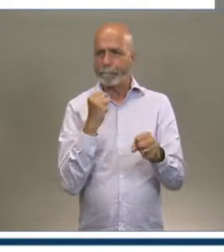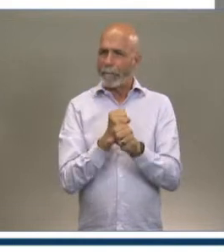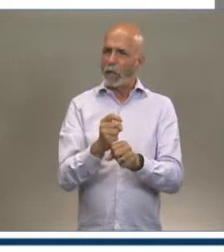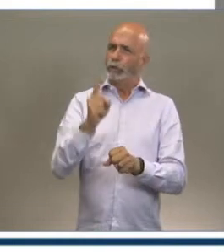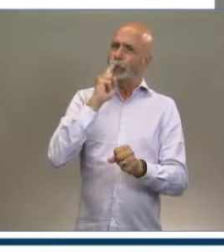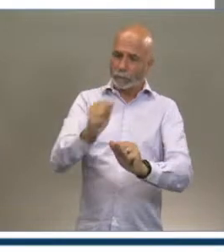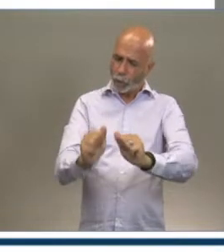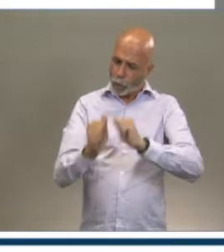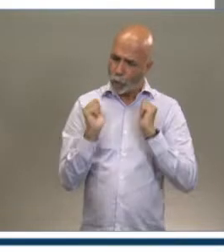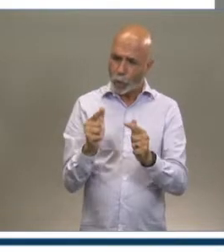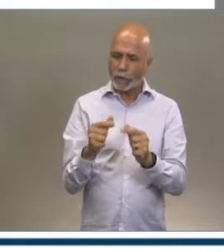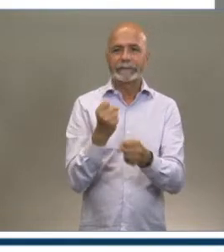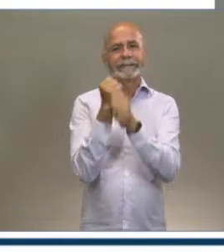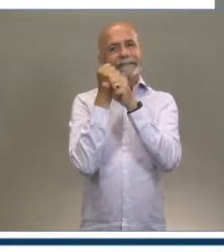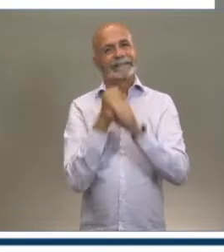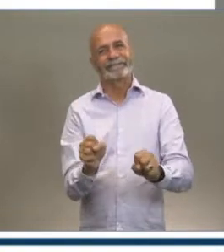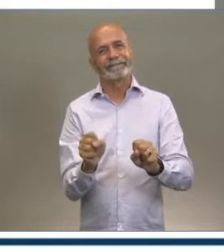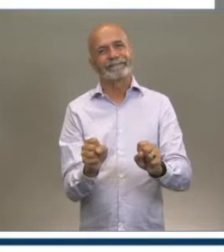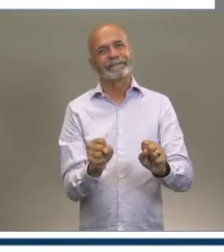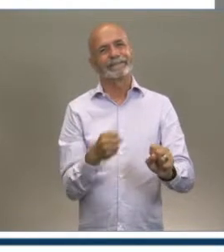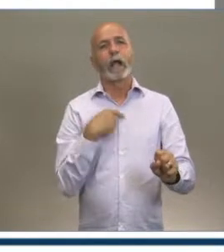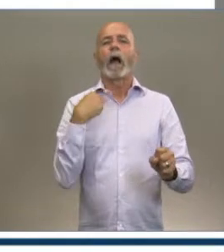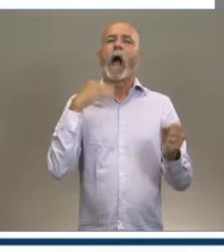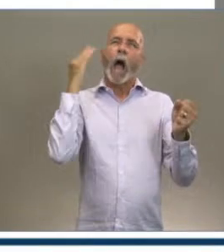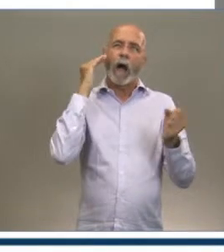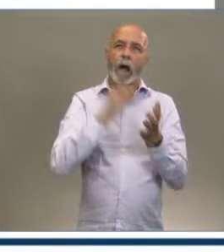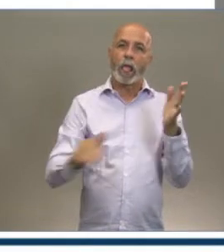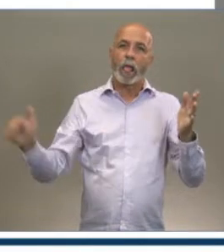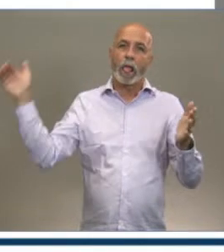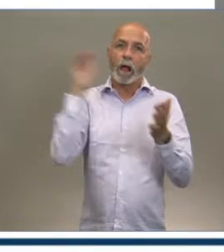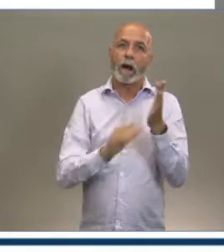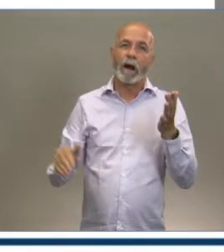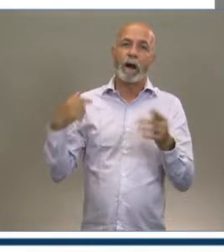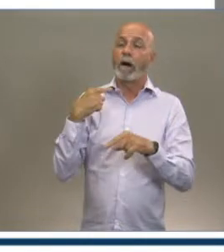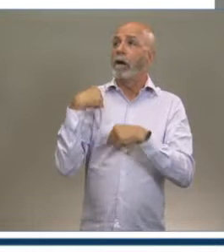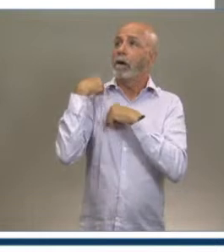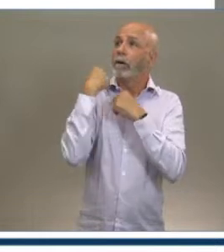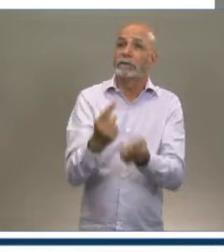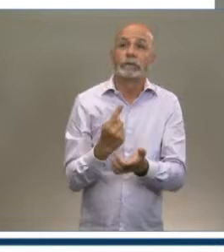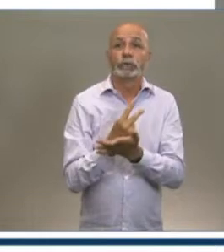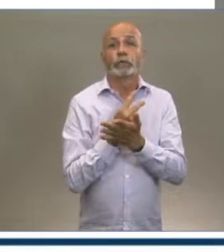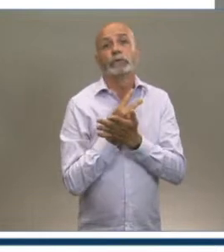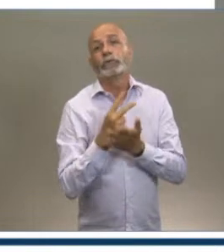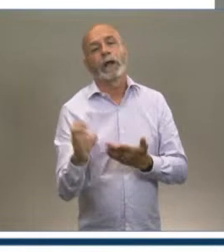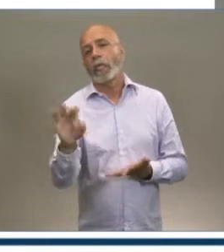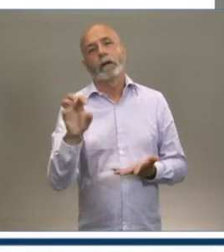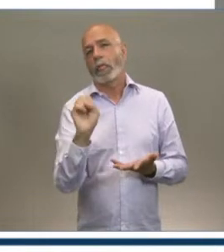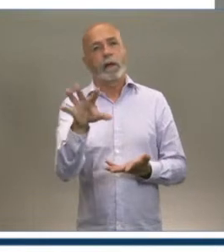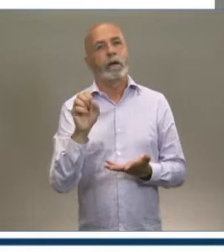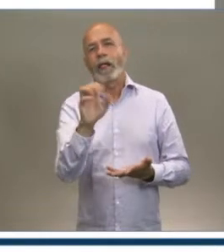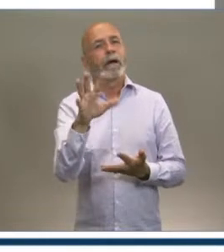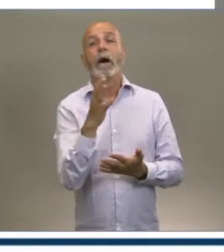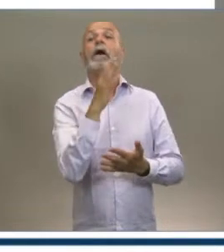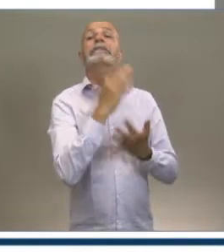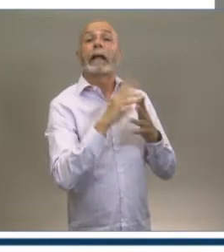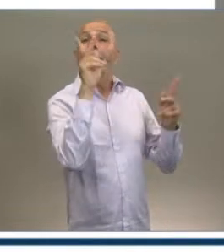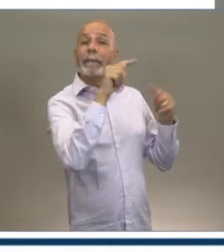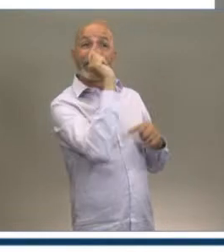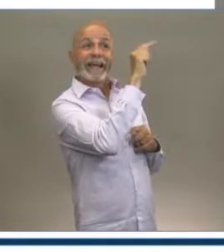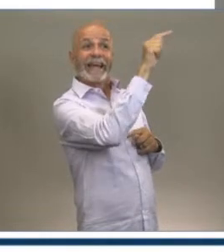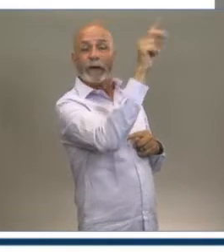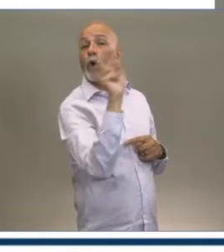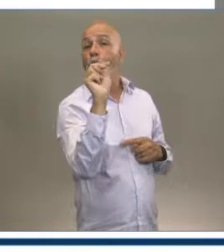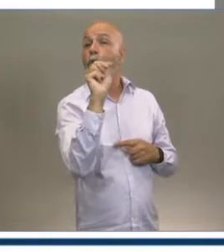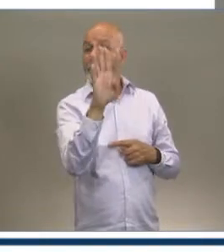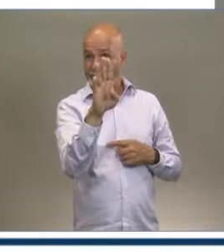surprise for anybody. We've been talking about this for the last 2 weeks. People were aware of New Brunswick making different decisions, and we've indicated that